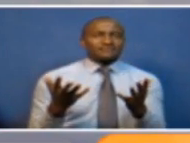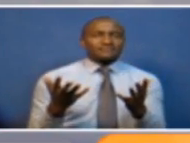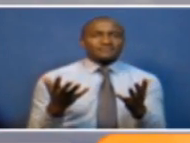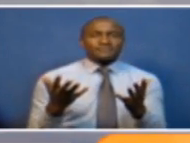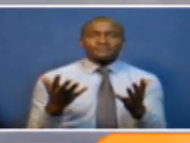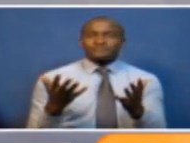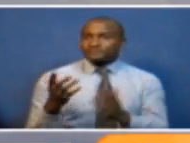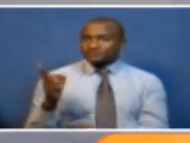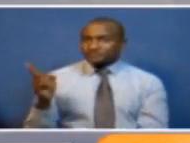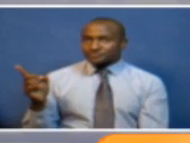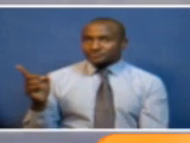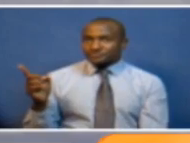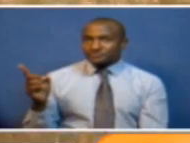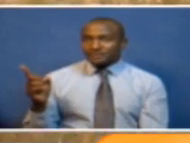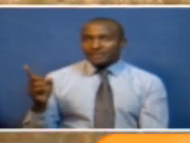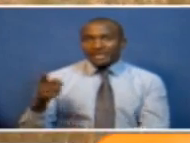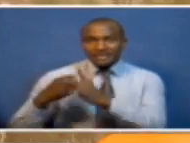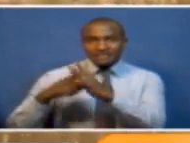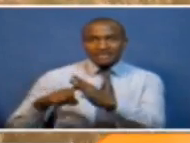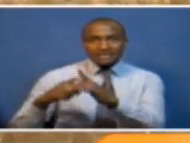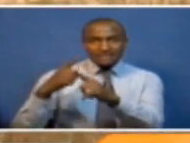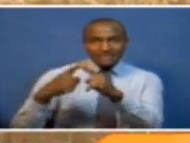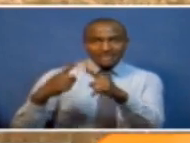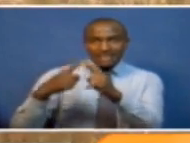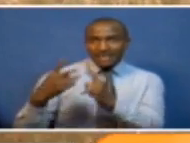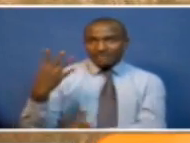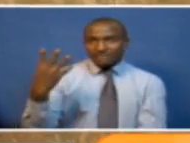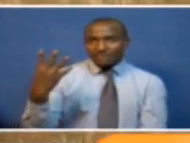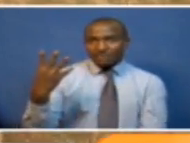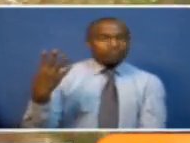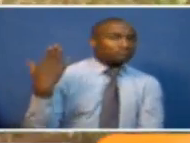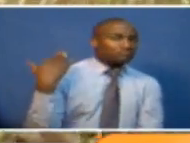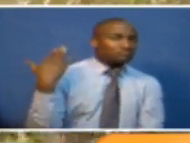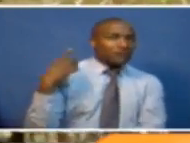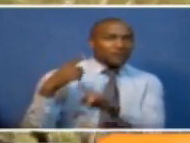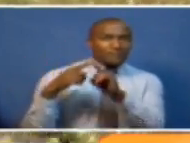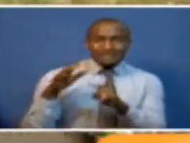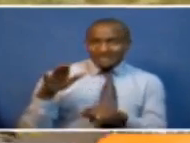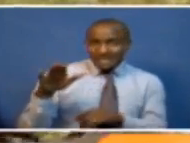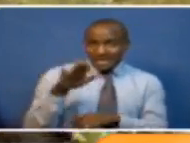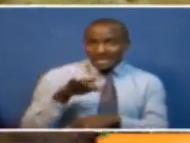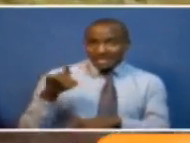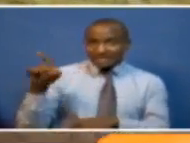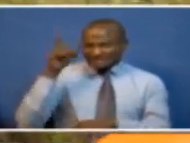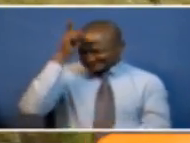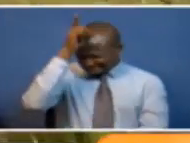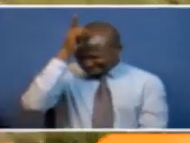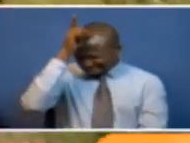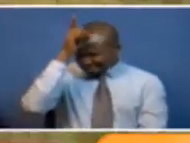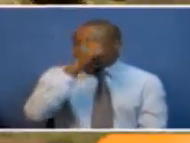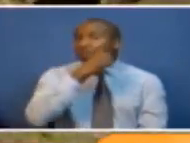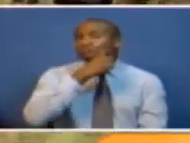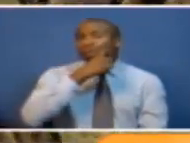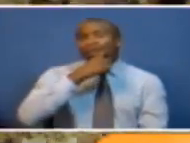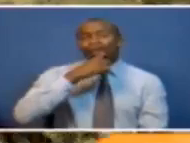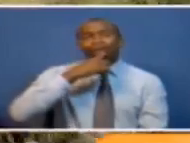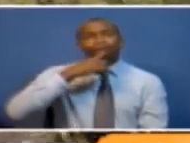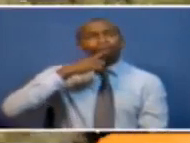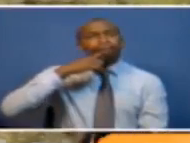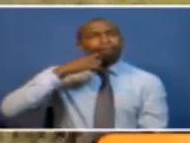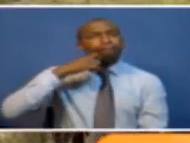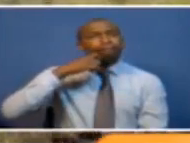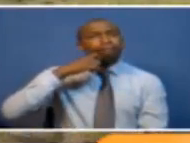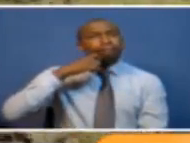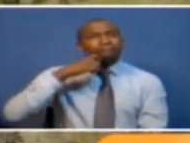Initial work began 4 years ago, but due to the remote nature of the landscape and the unforgiving terrain, the infrastructure had to be built